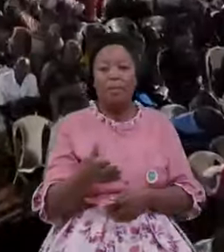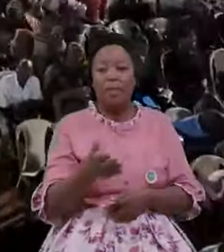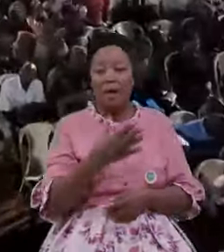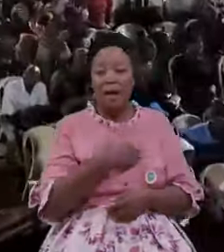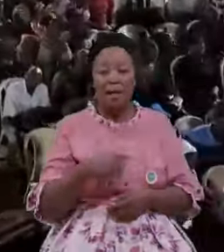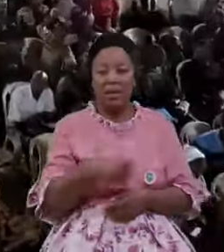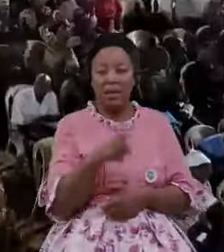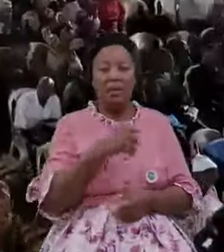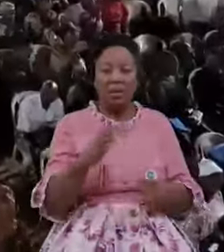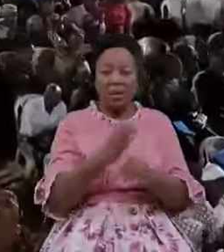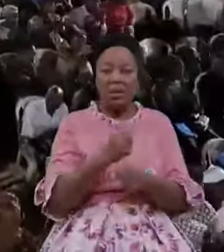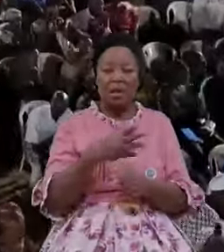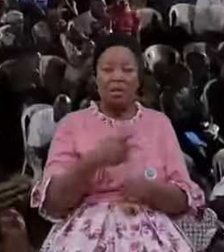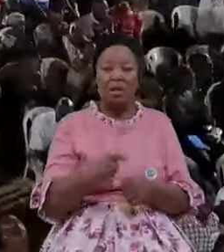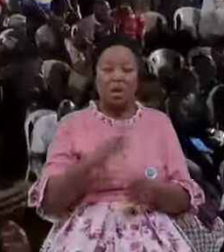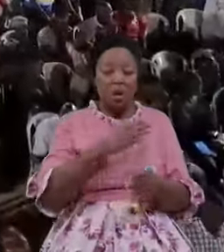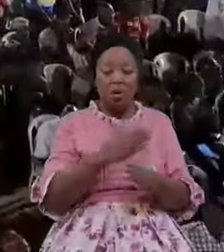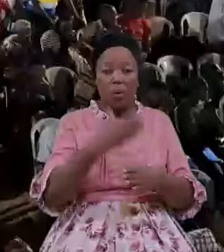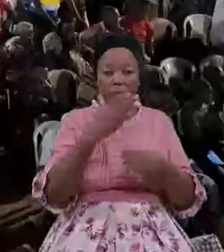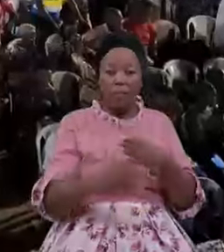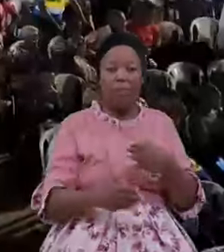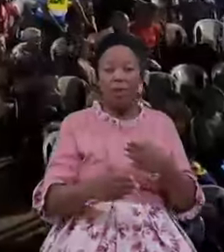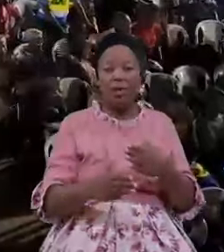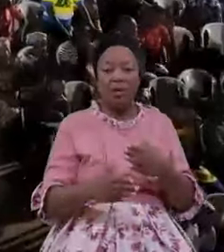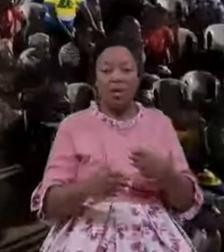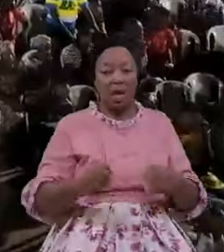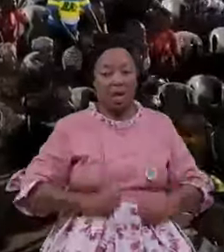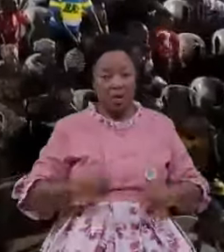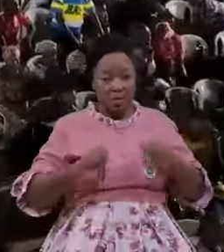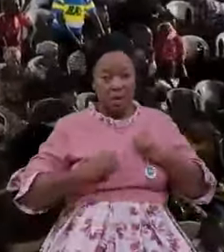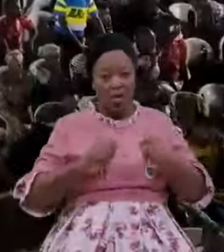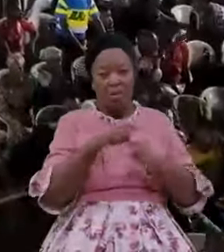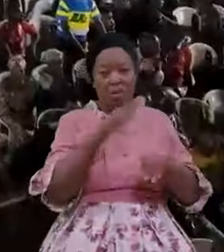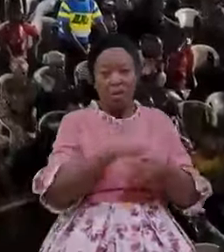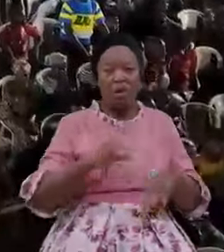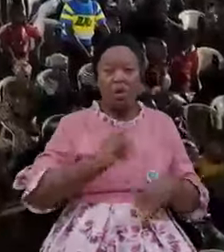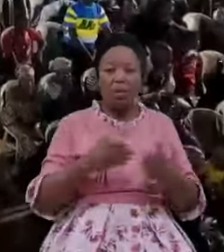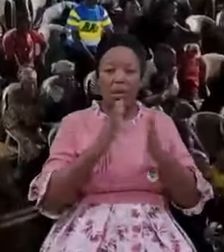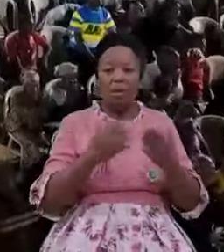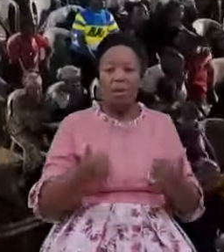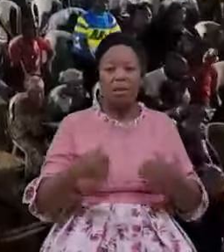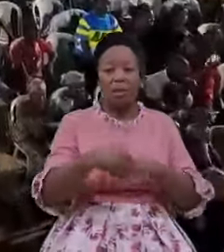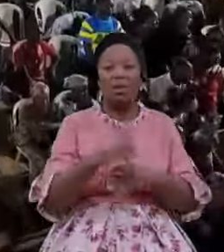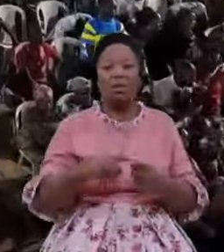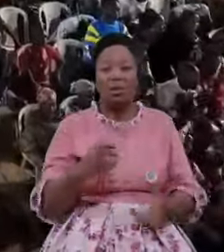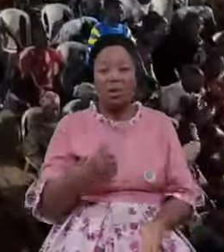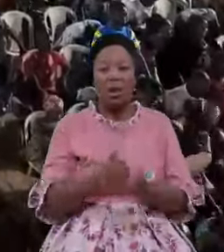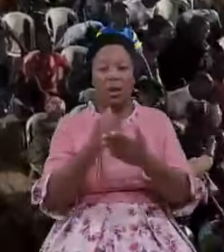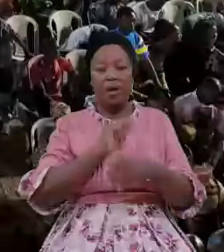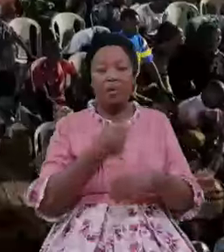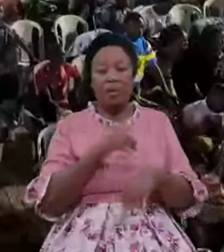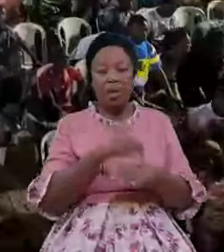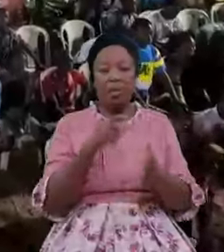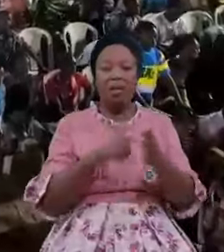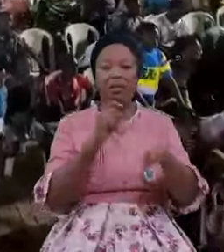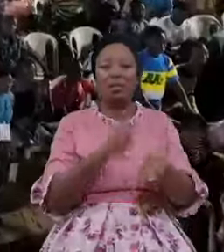your details while we call on our moderating overseer tonight to help us at this time.